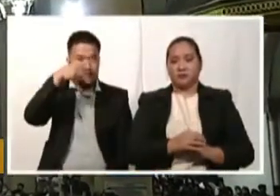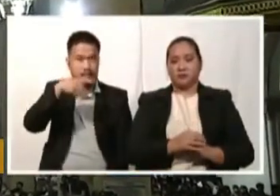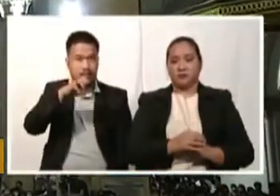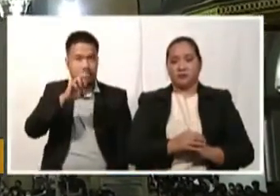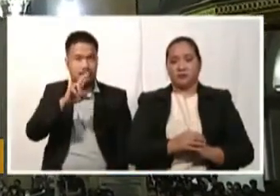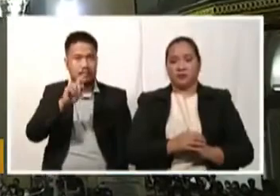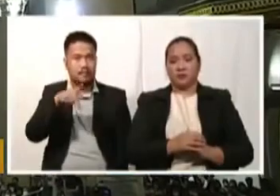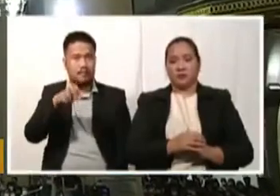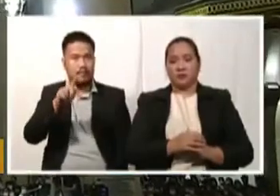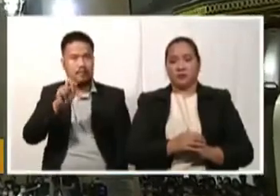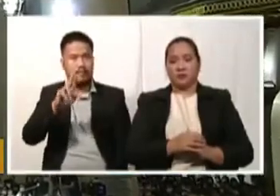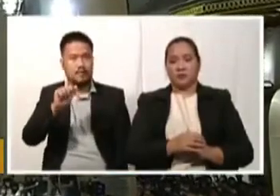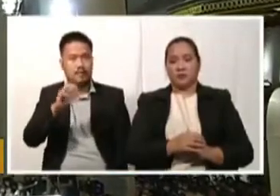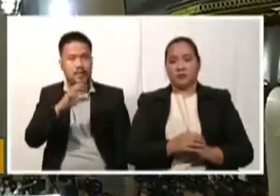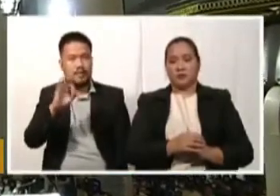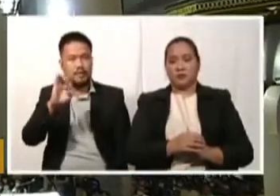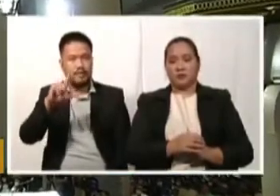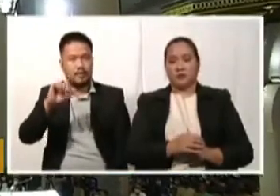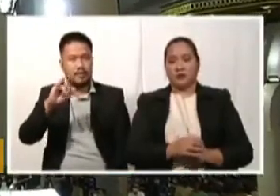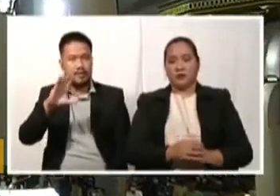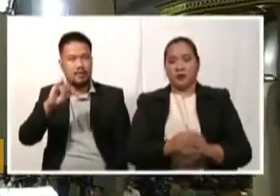Perpetua and Felicity,